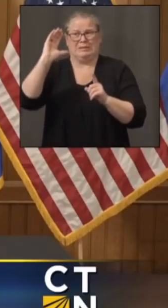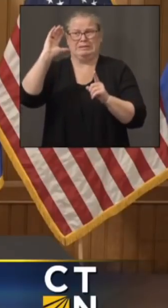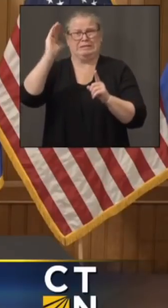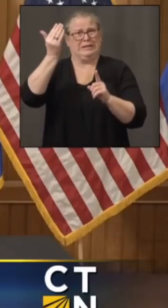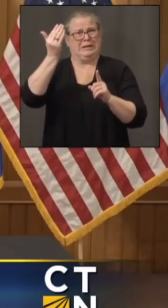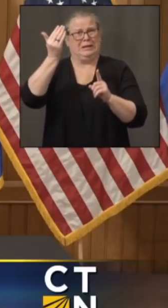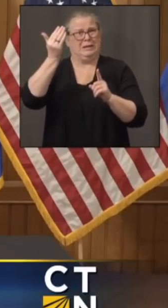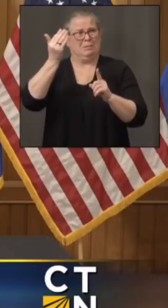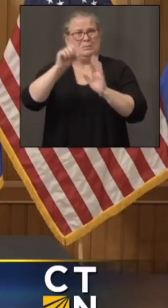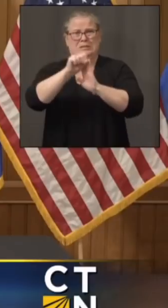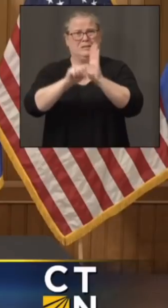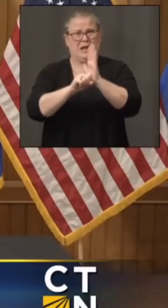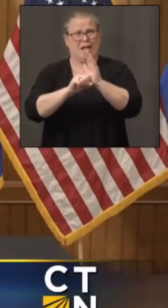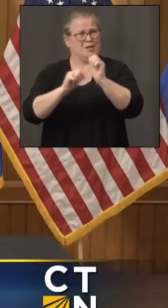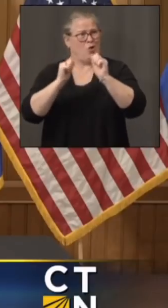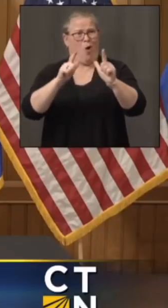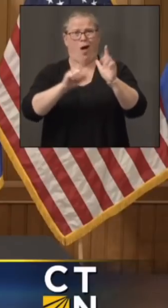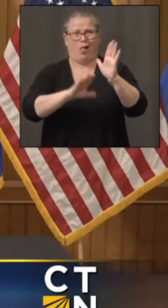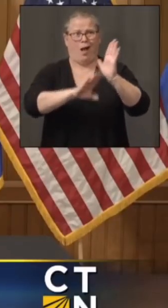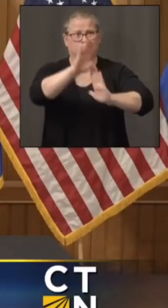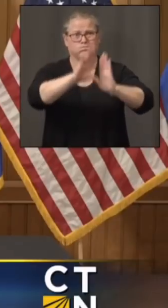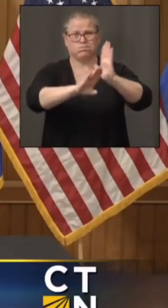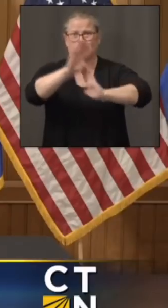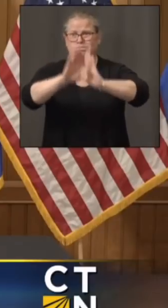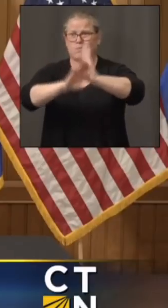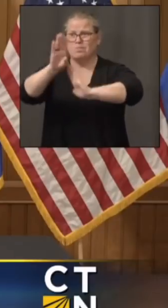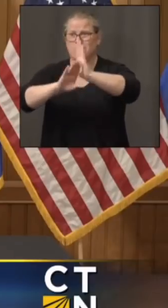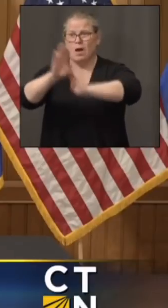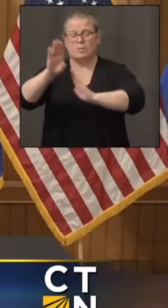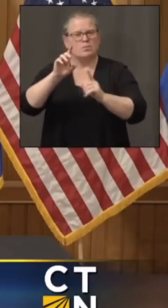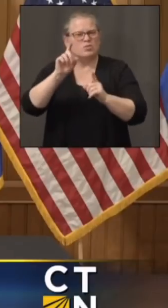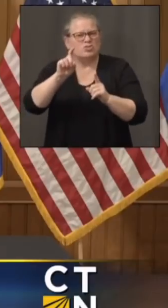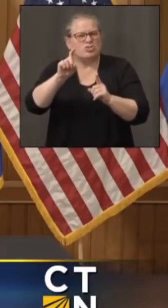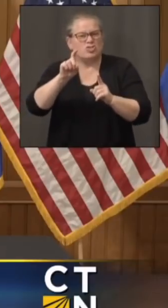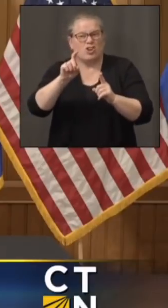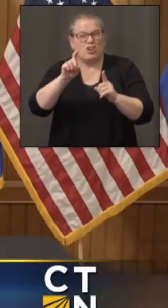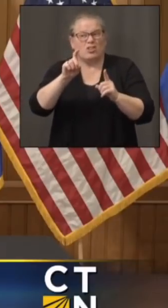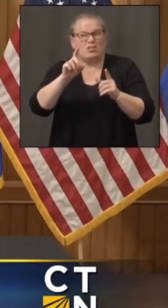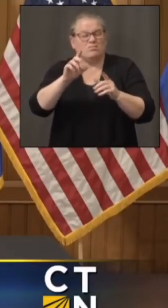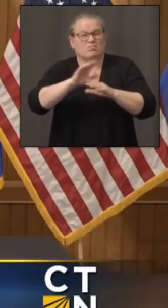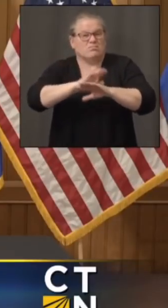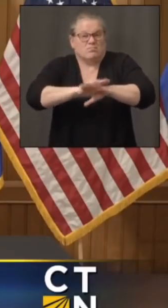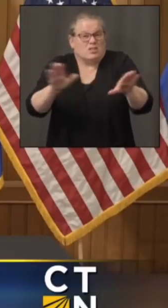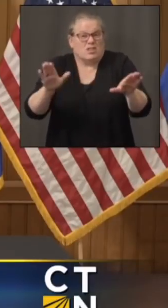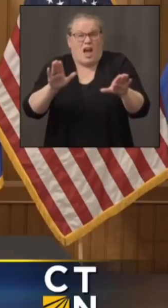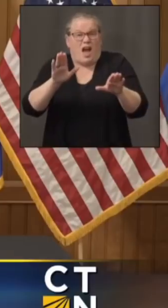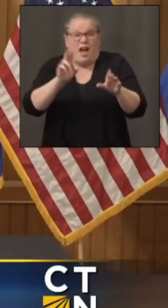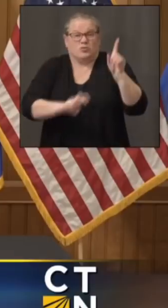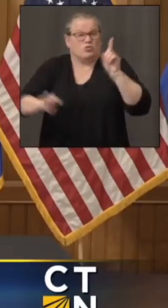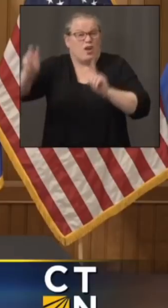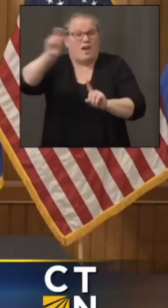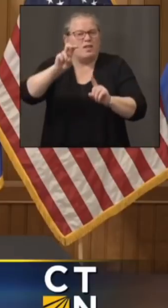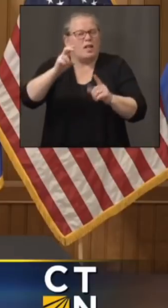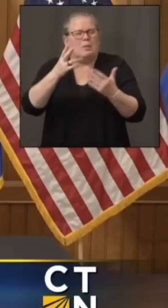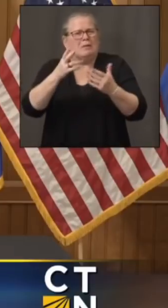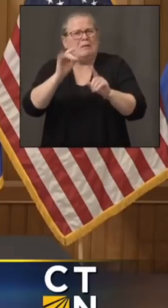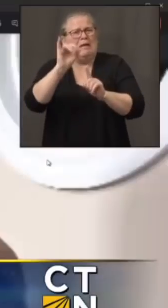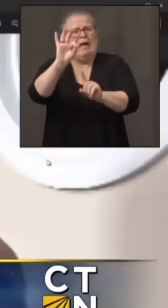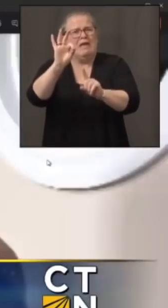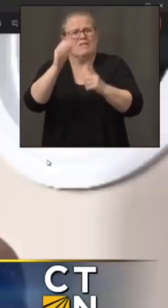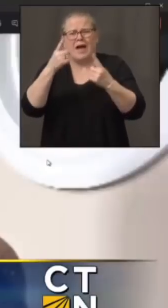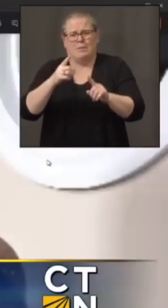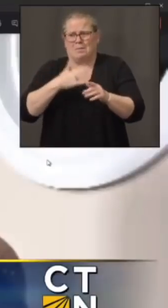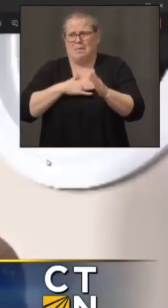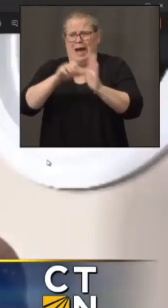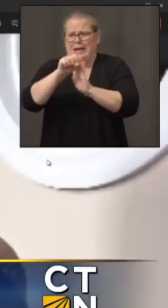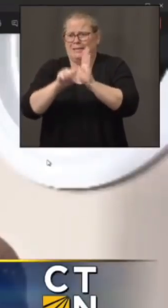contact with other people, as opposed to, again, what is the significance of crossing a state line at this point? Well, I think the advice